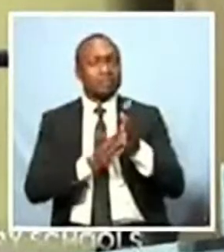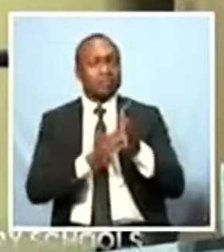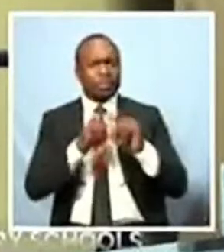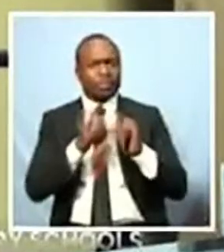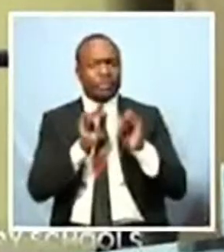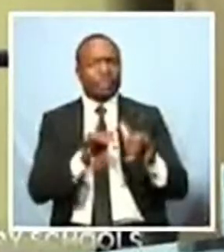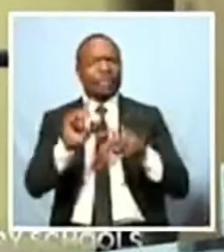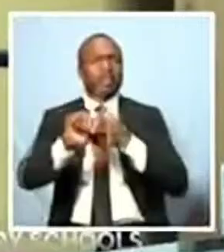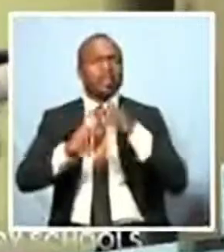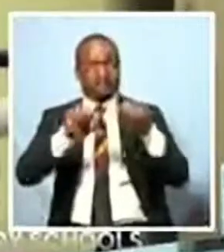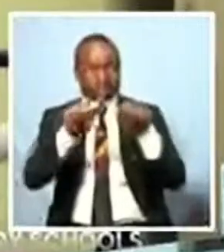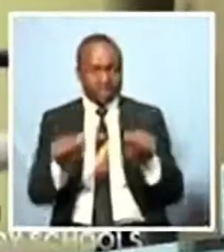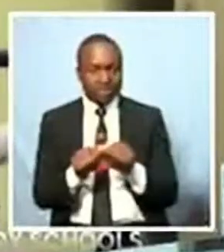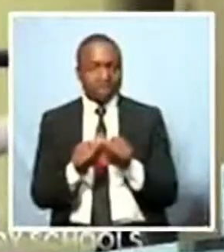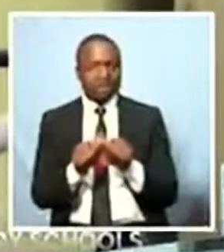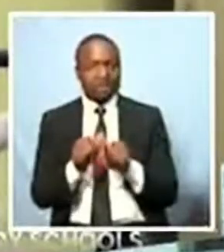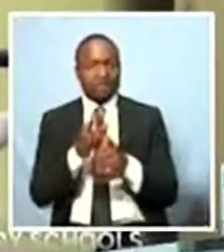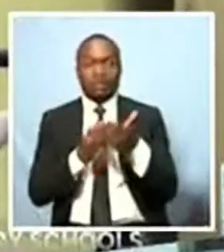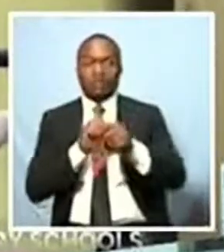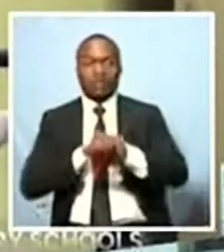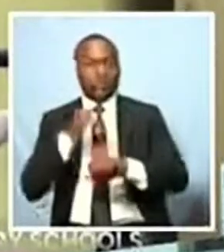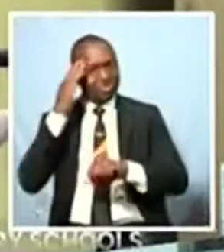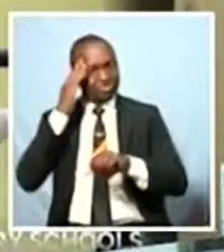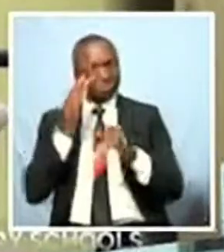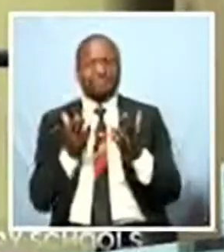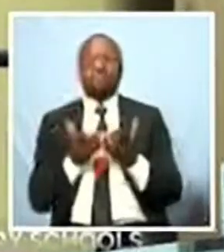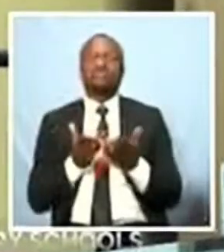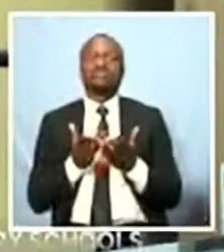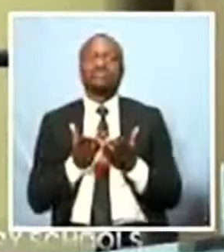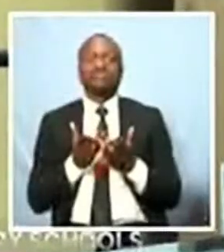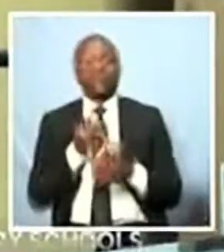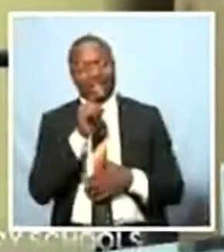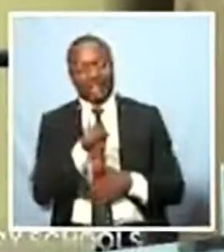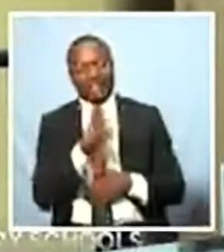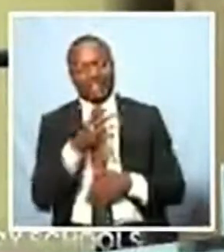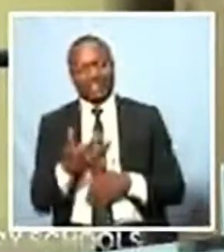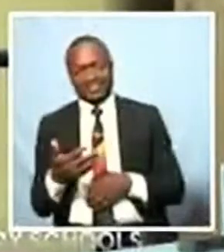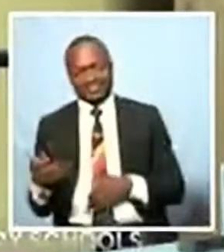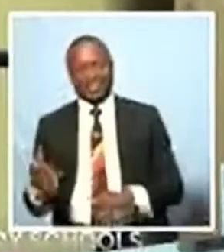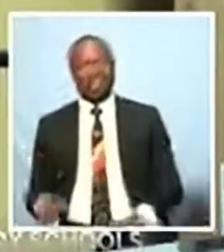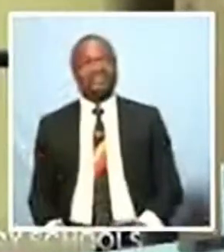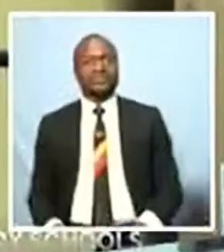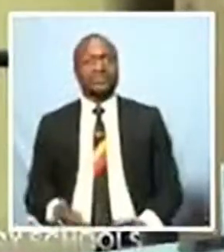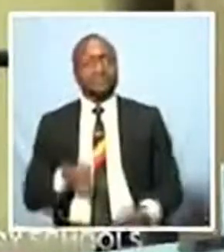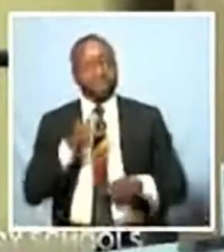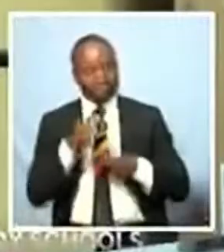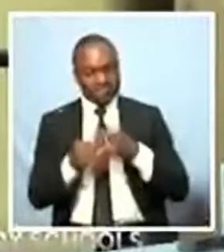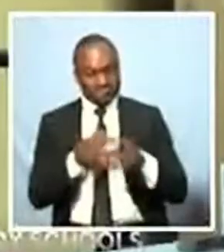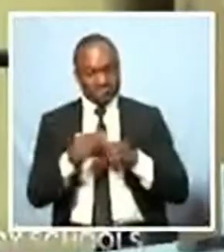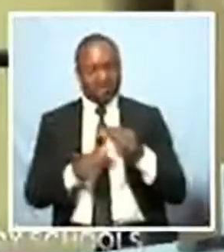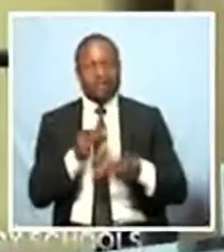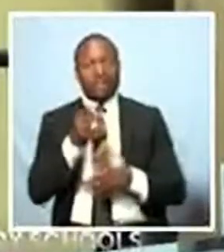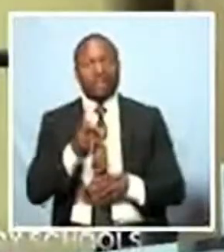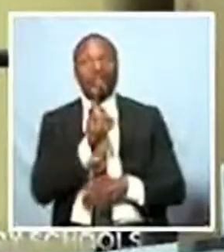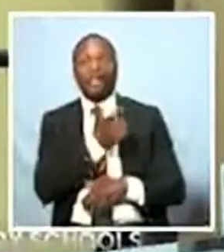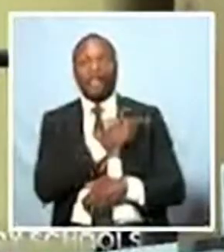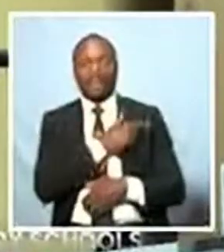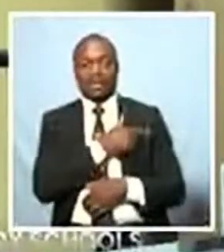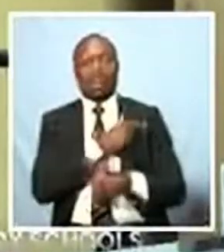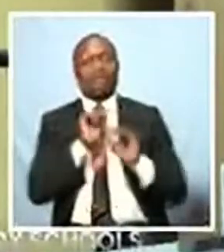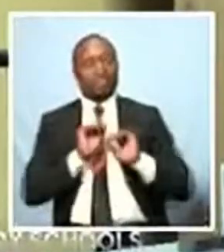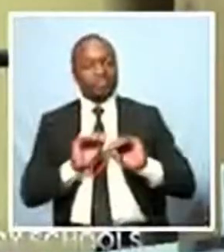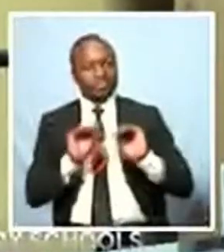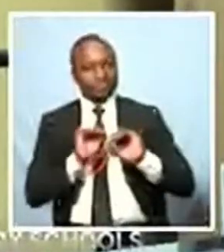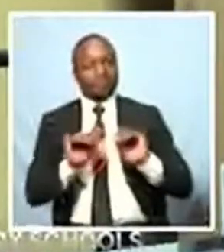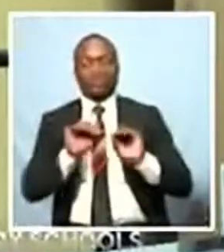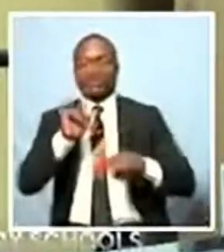don't, sometimes they are not there. So that aspect means there is the laissez-faire in the teaching, and